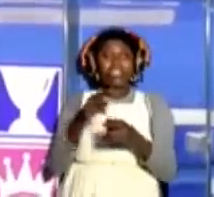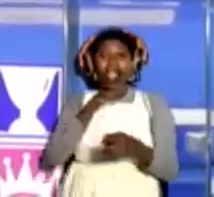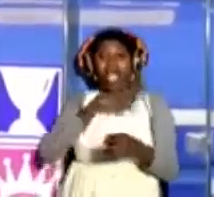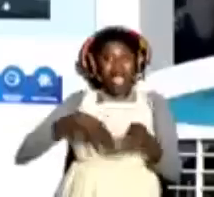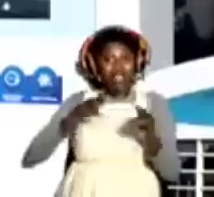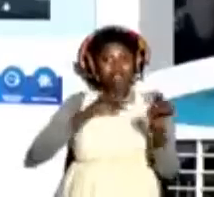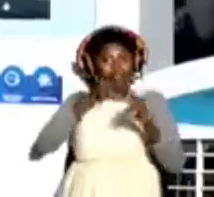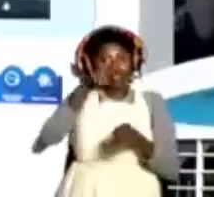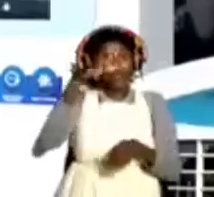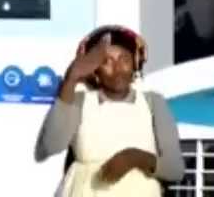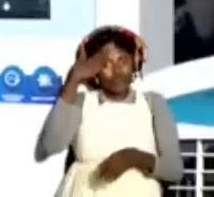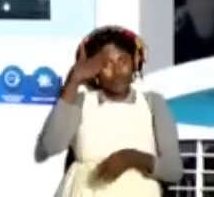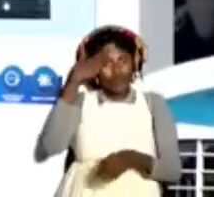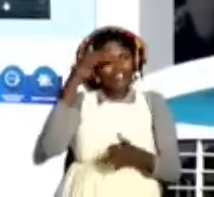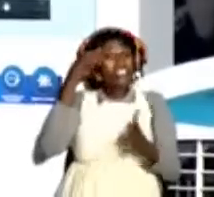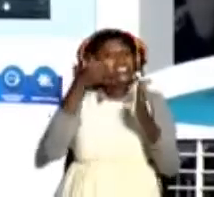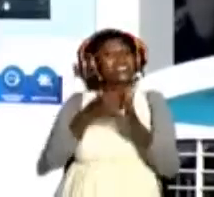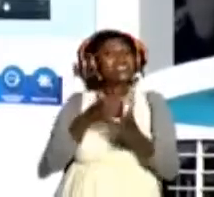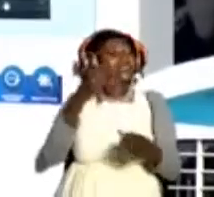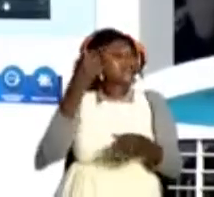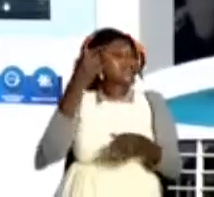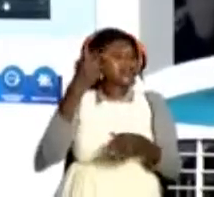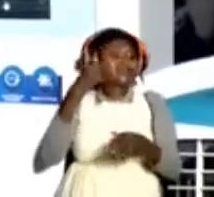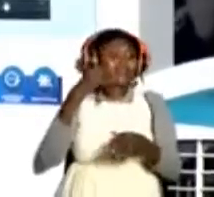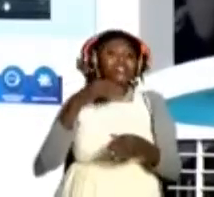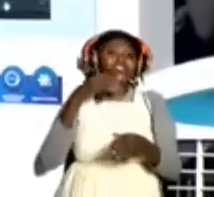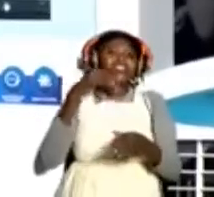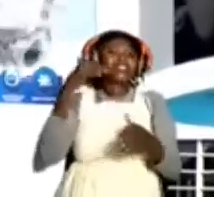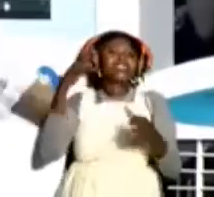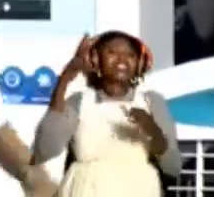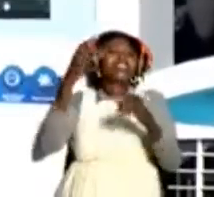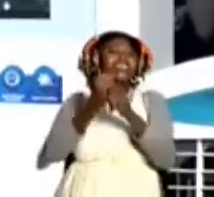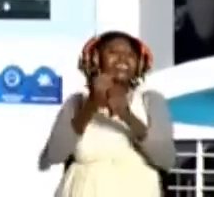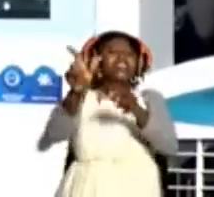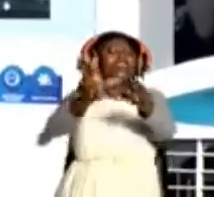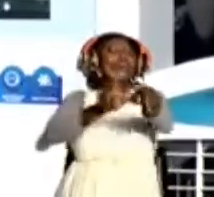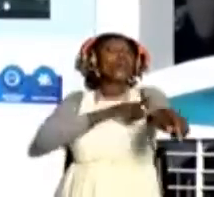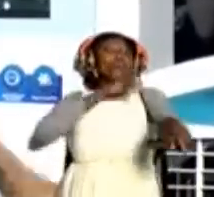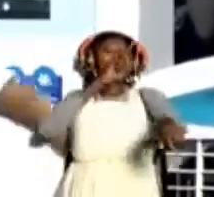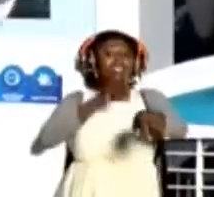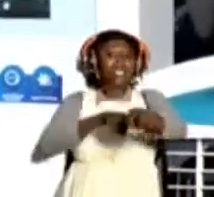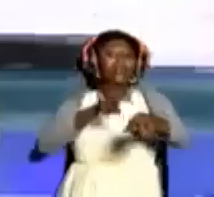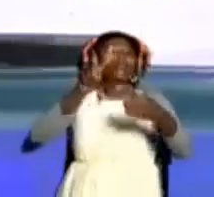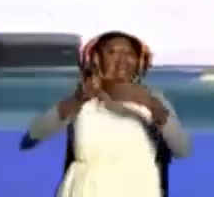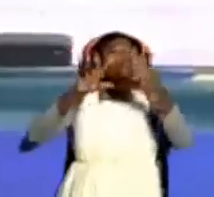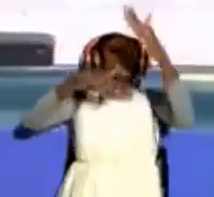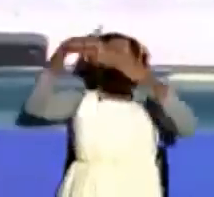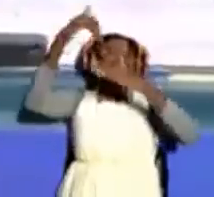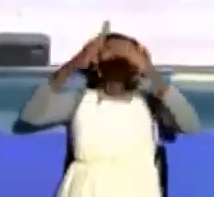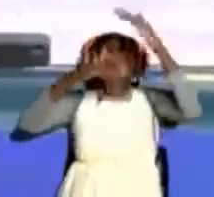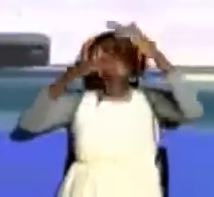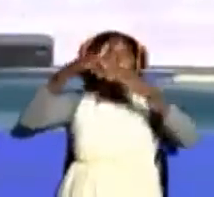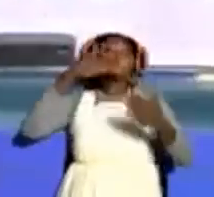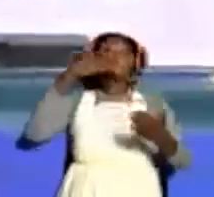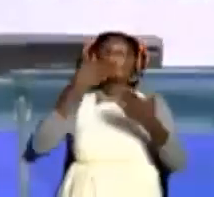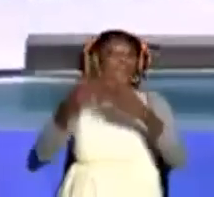And do you know that it takes many years to build a good name? But it doesn't take